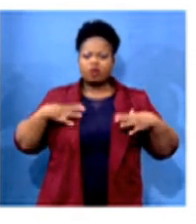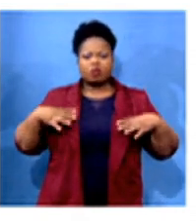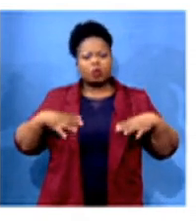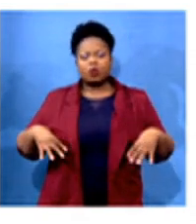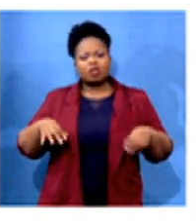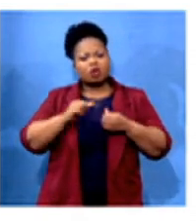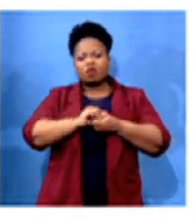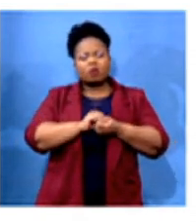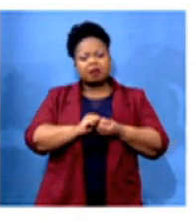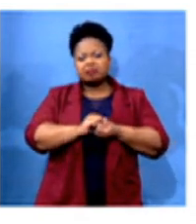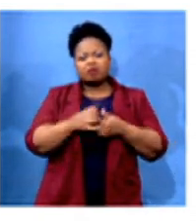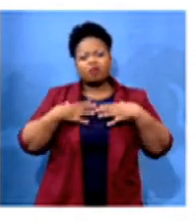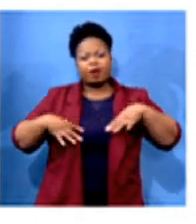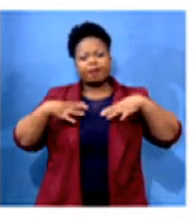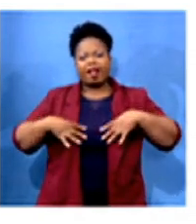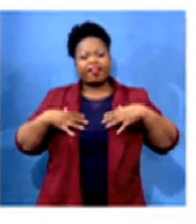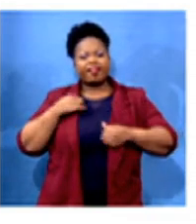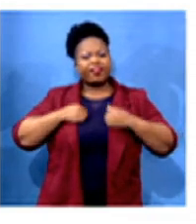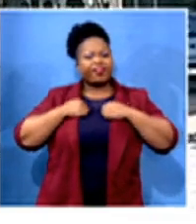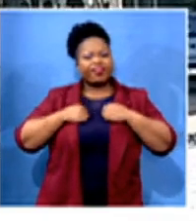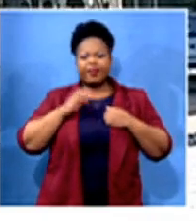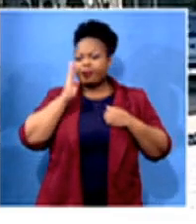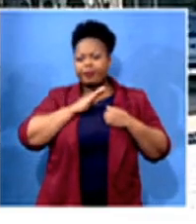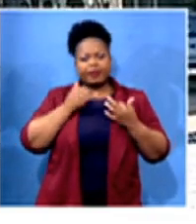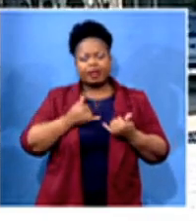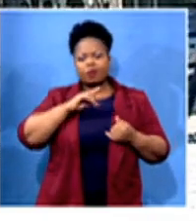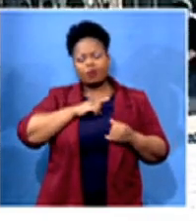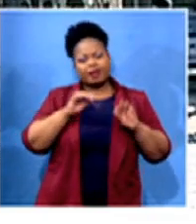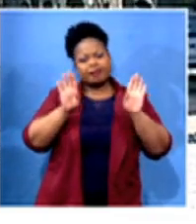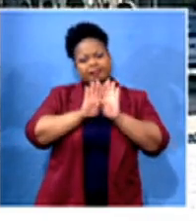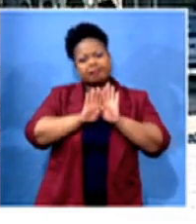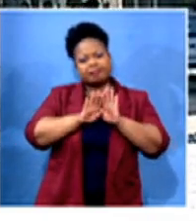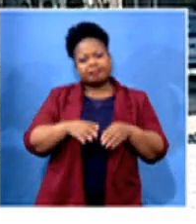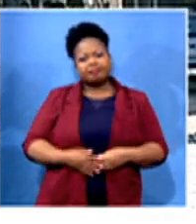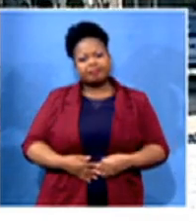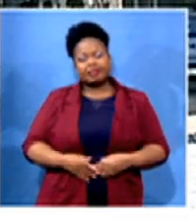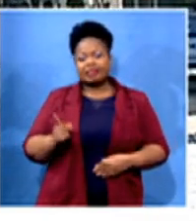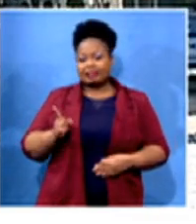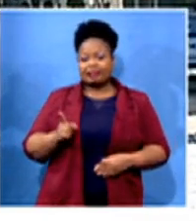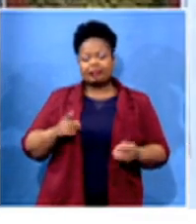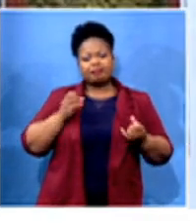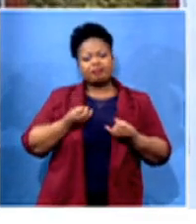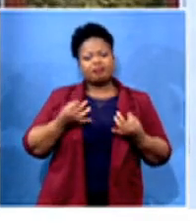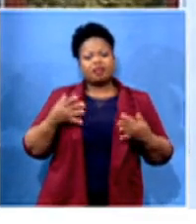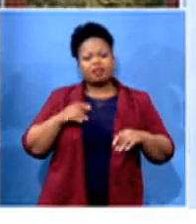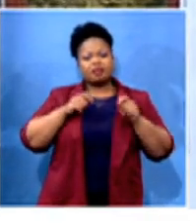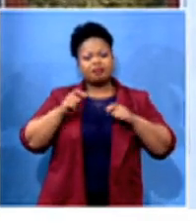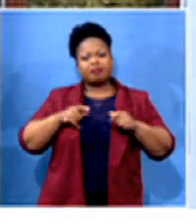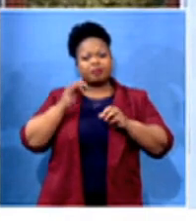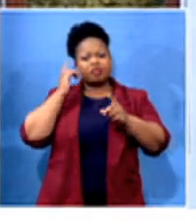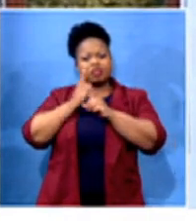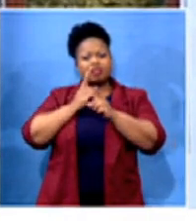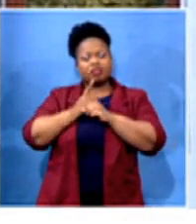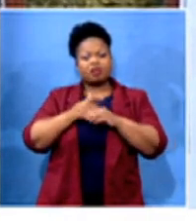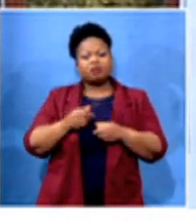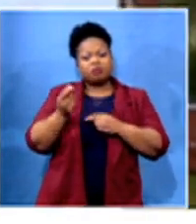washed because of the restrictions with level 3. The lockdown changed the game for a number of people in the town. Temporary